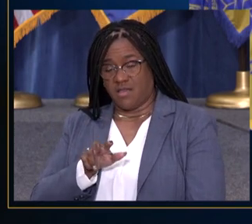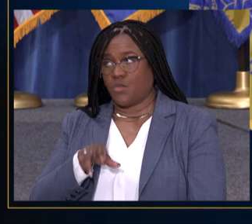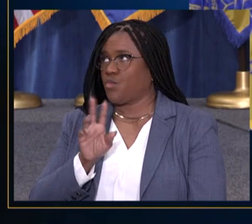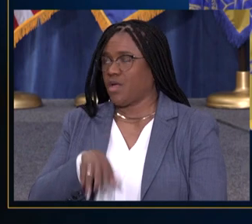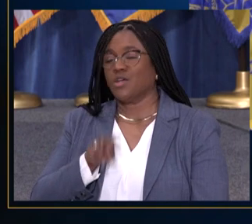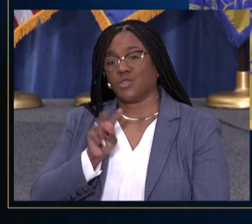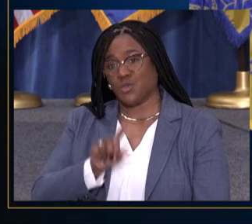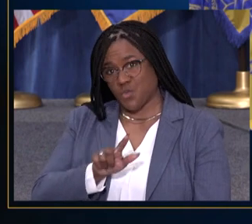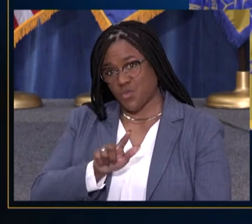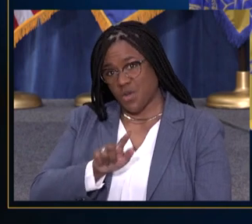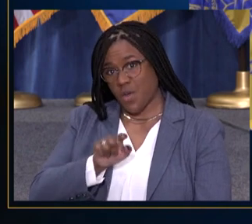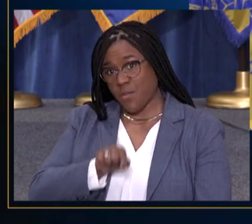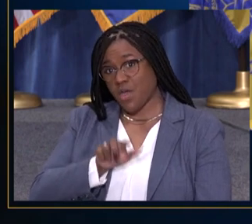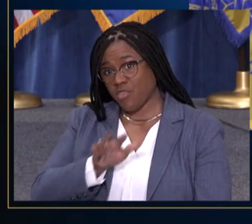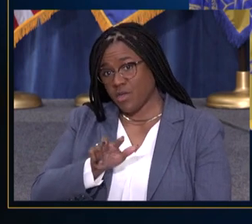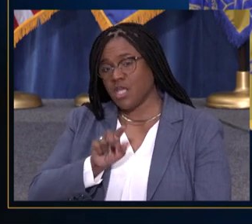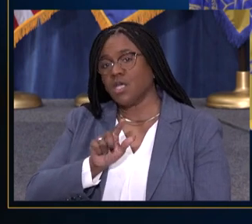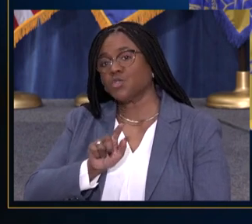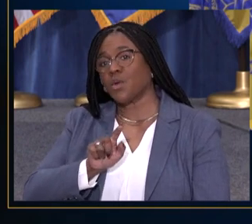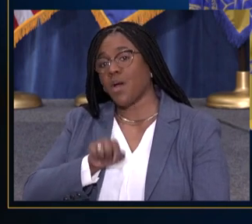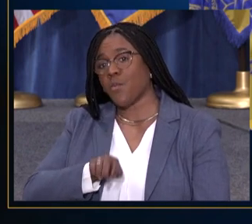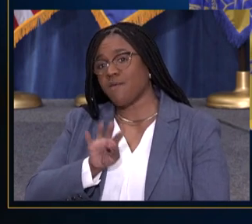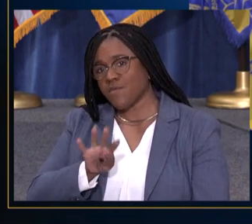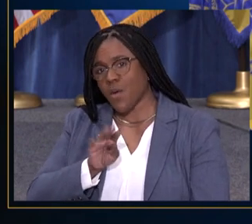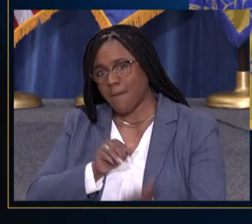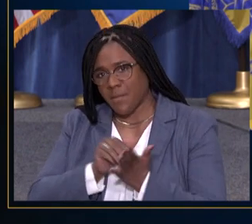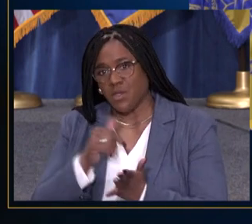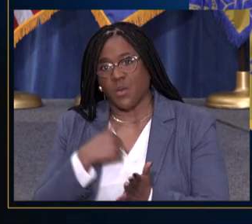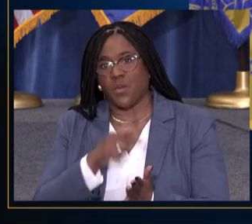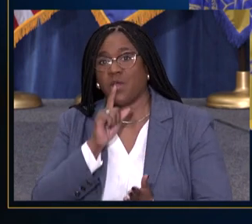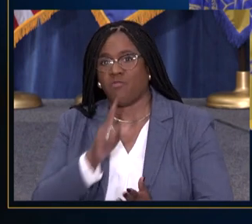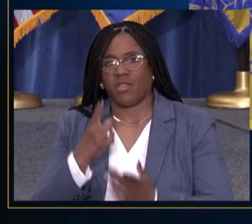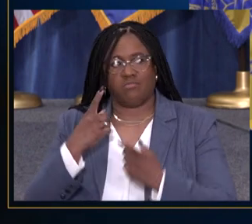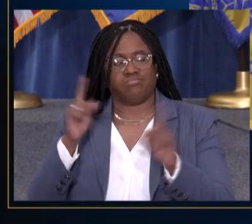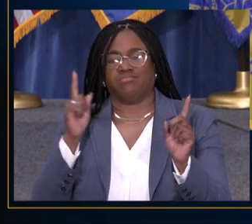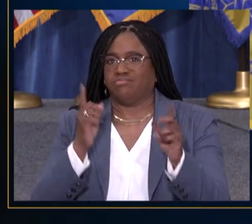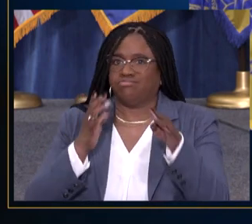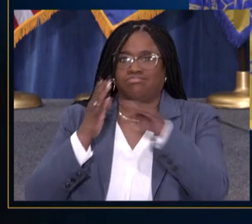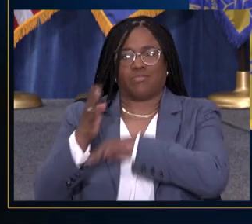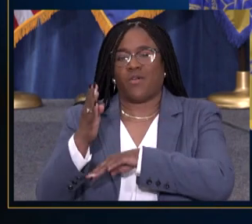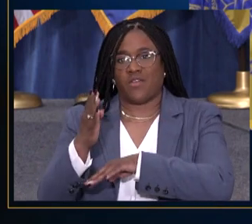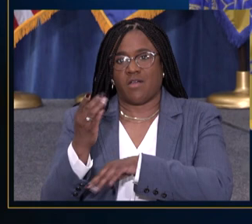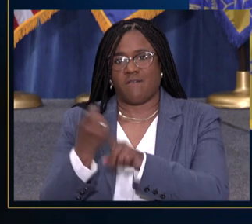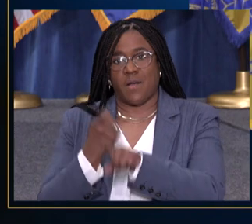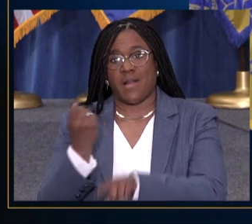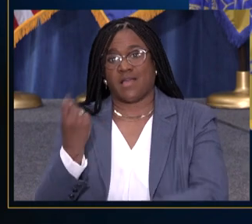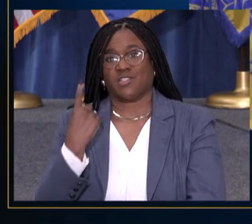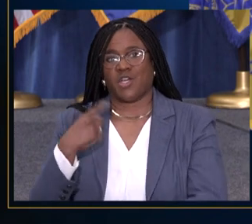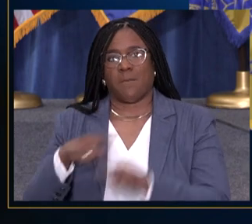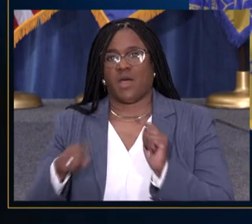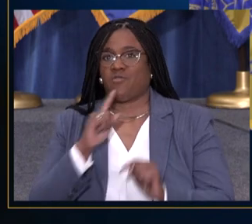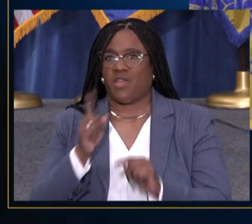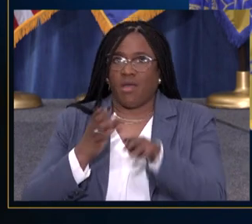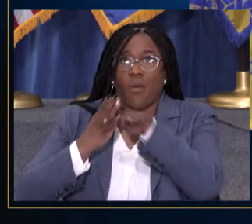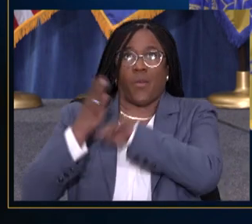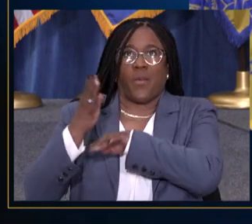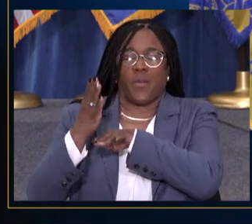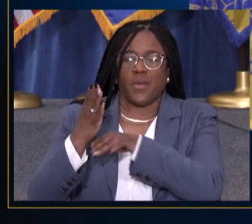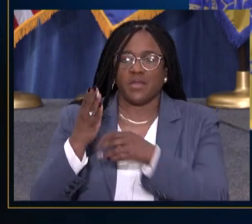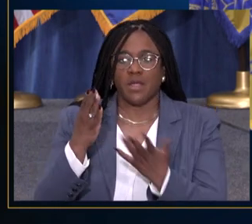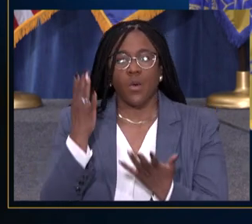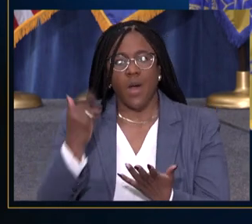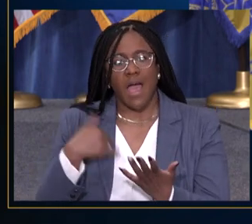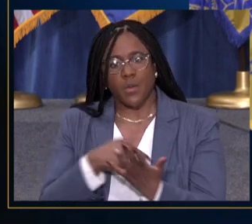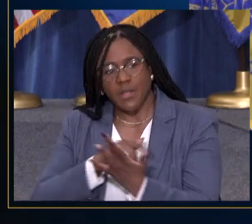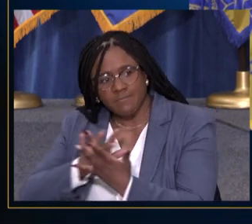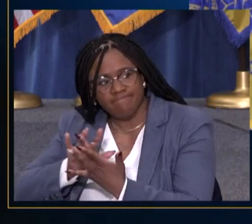21.3 or 21.4 million for this year. So we not only broke the record of last year, but we broke it by volumes. And that is because we reached out